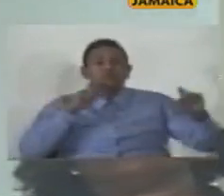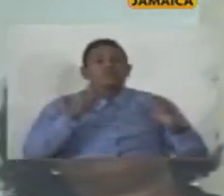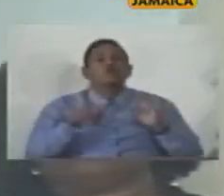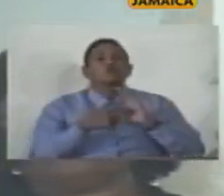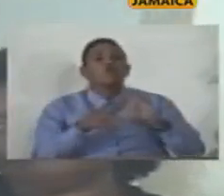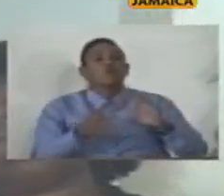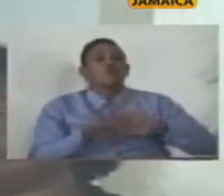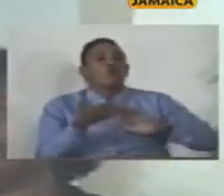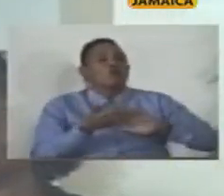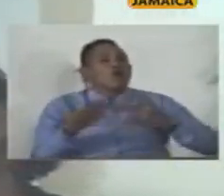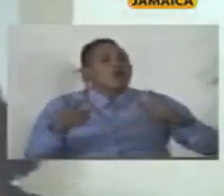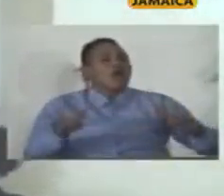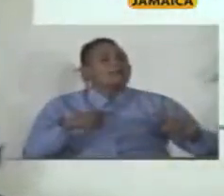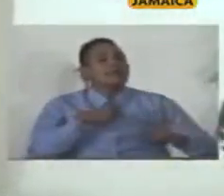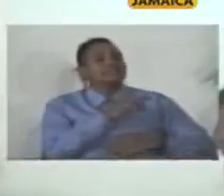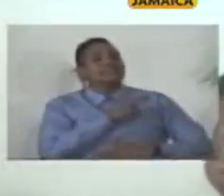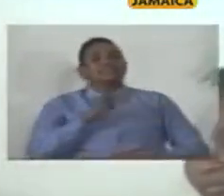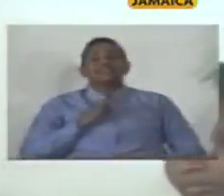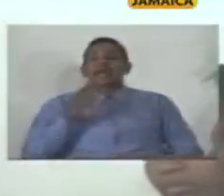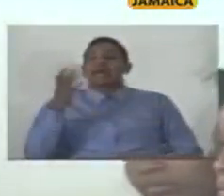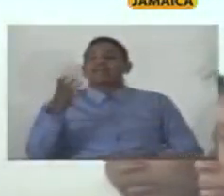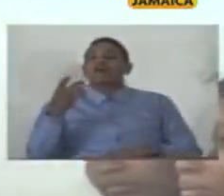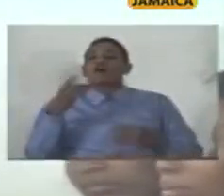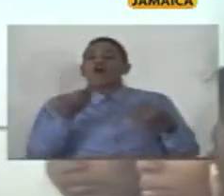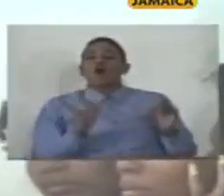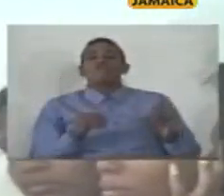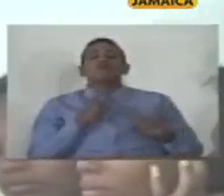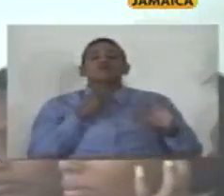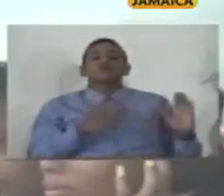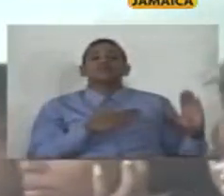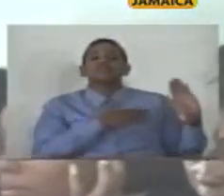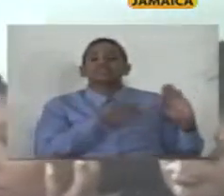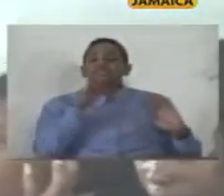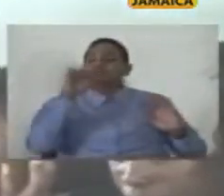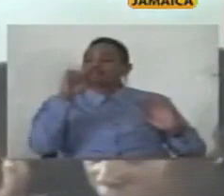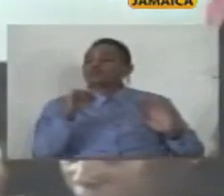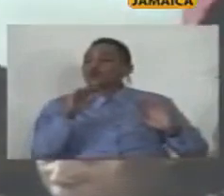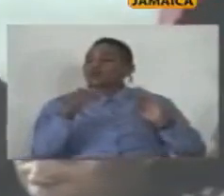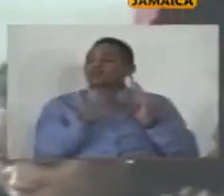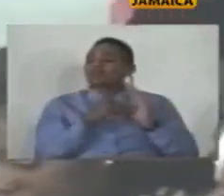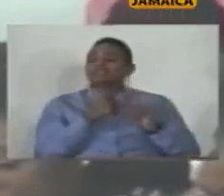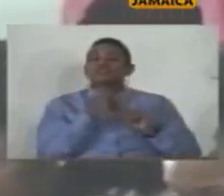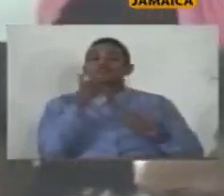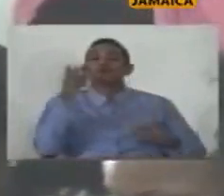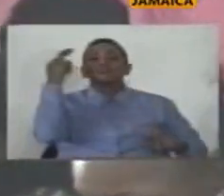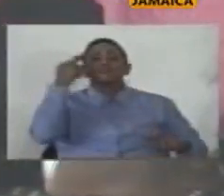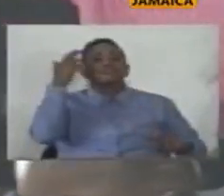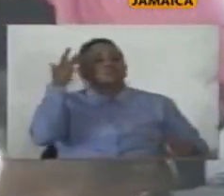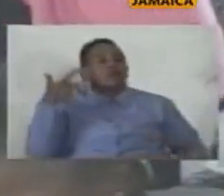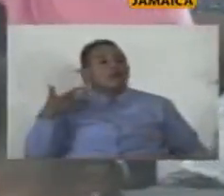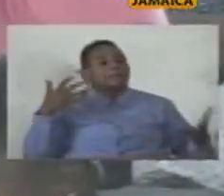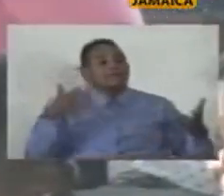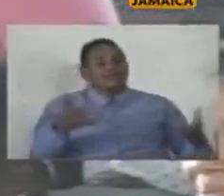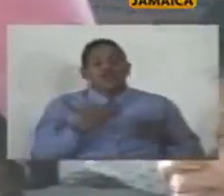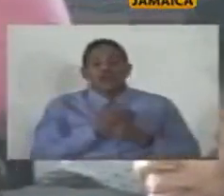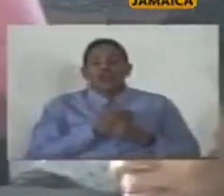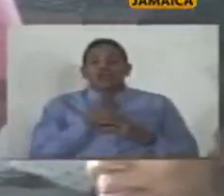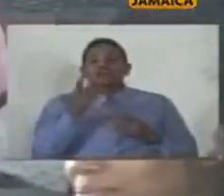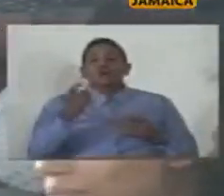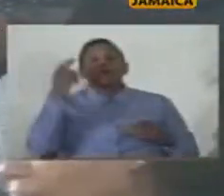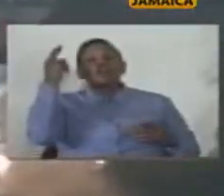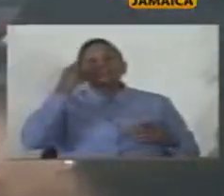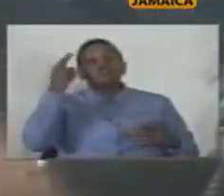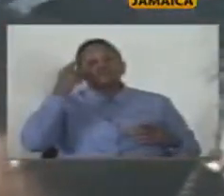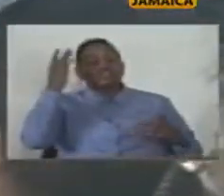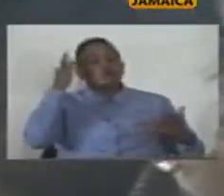my staff at the office, the citizens of South Manchester, you are the reason why I'm here. You're the reason why